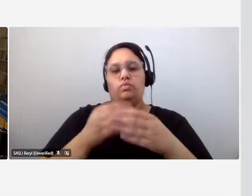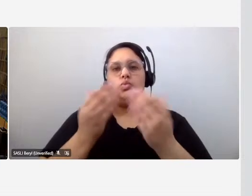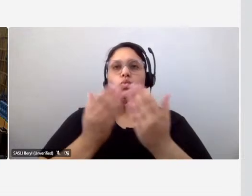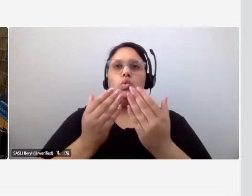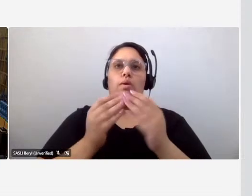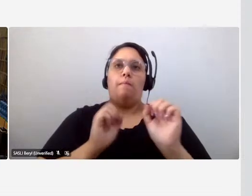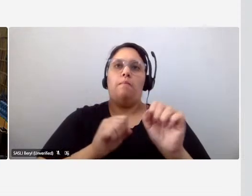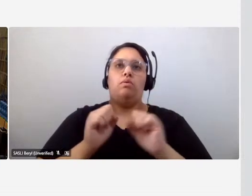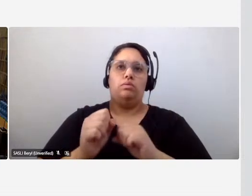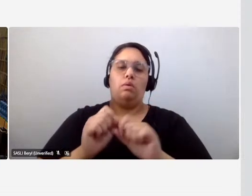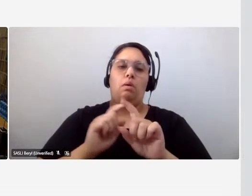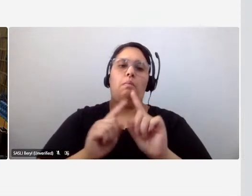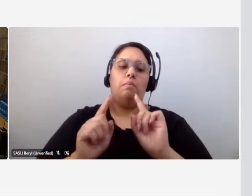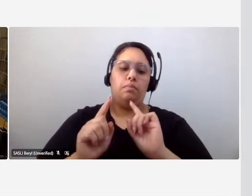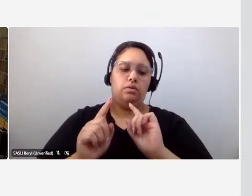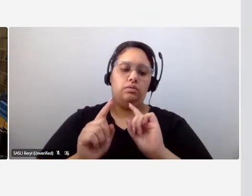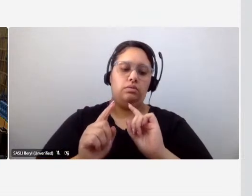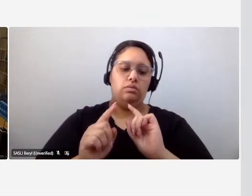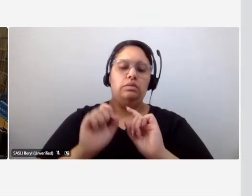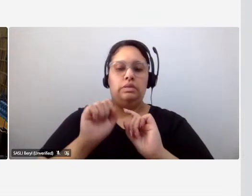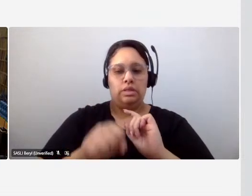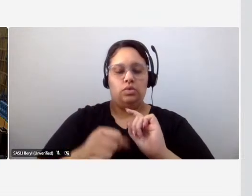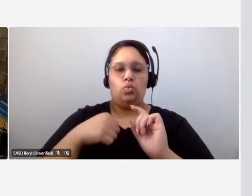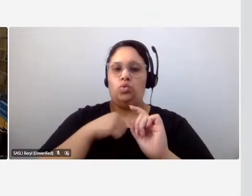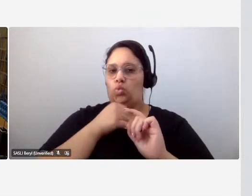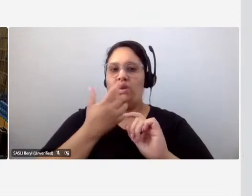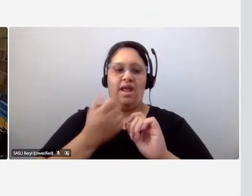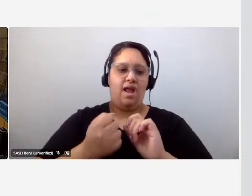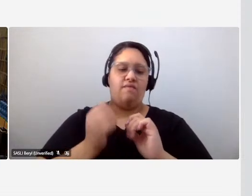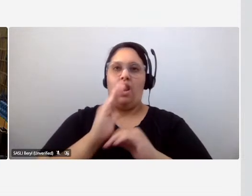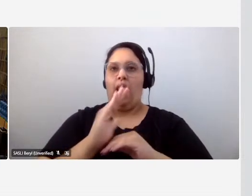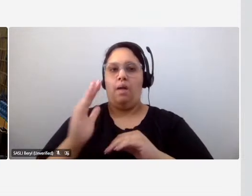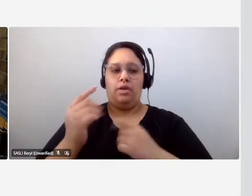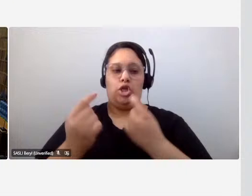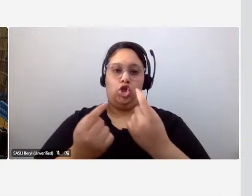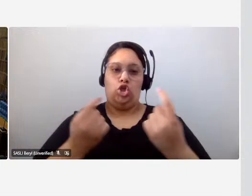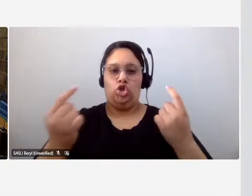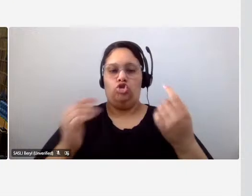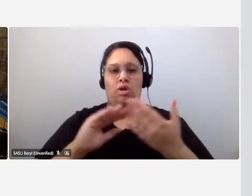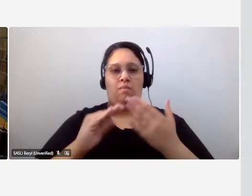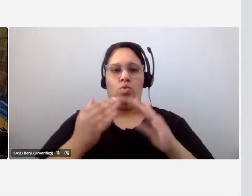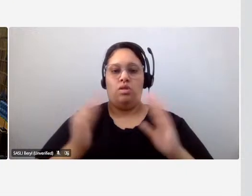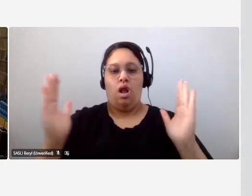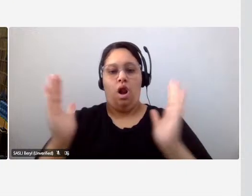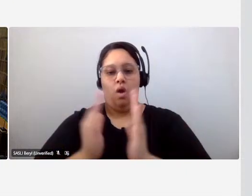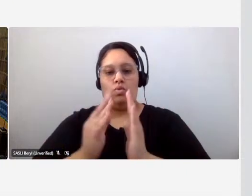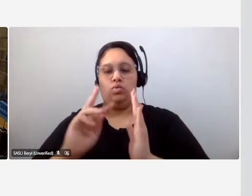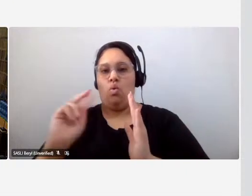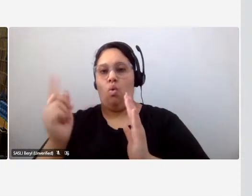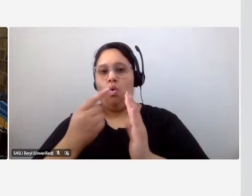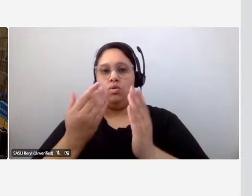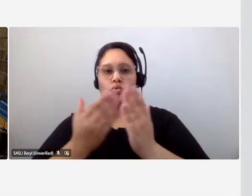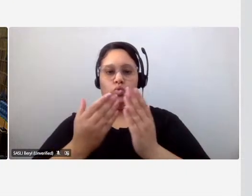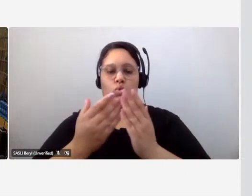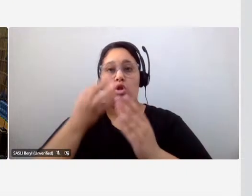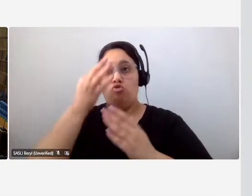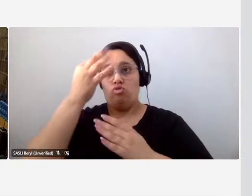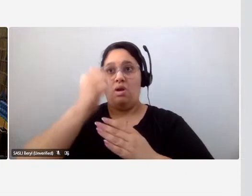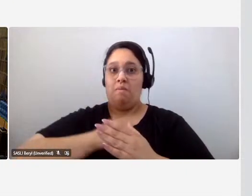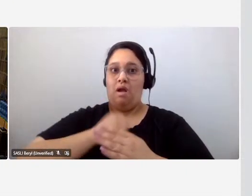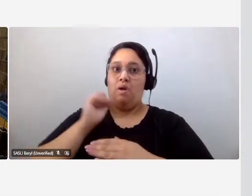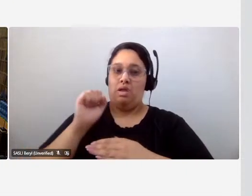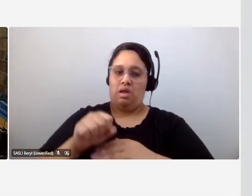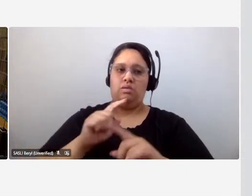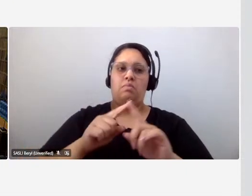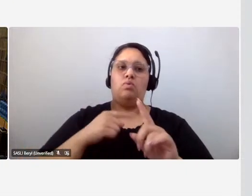possible. So yes, we don't have a library in every single community close to every school. That is our dream. But